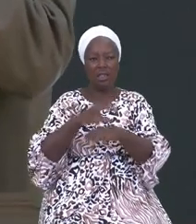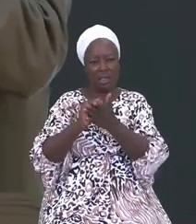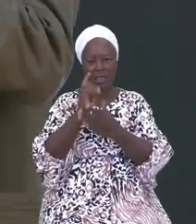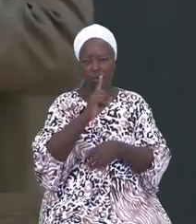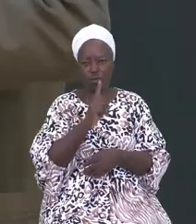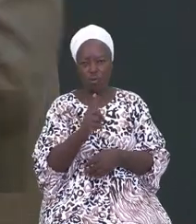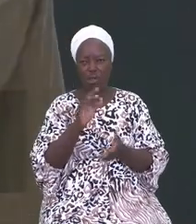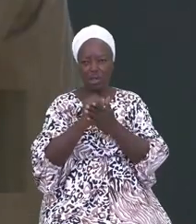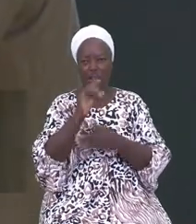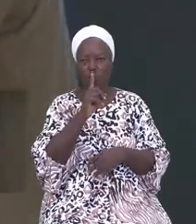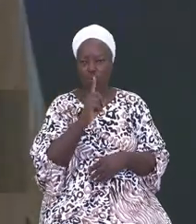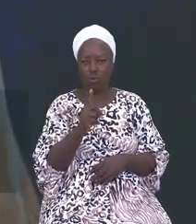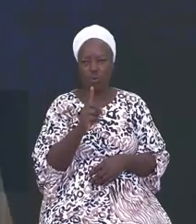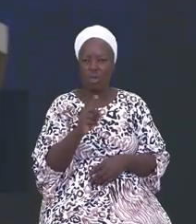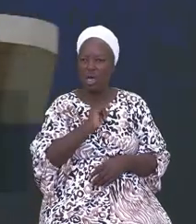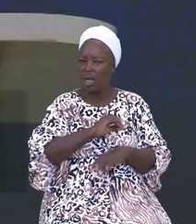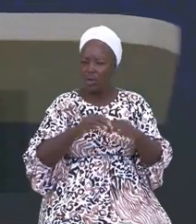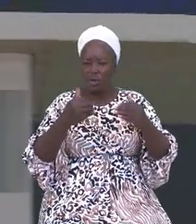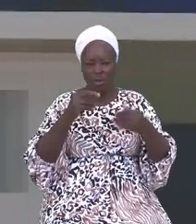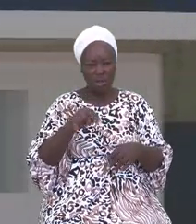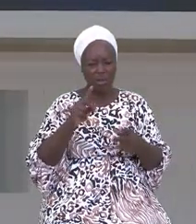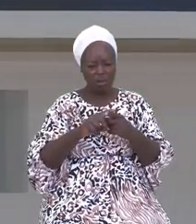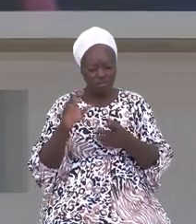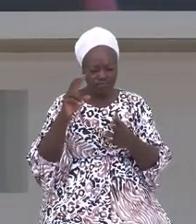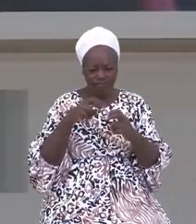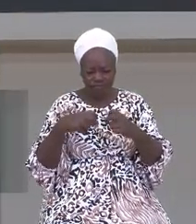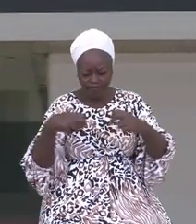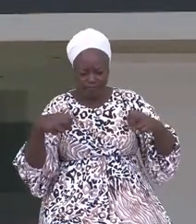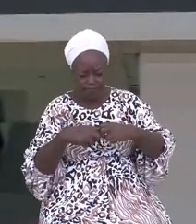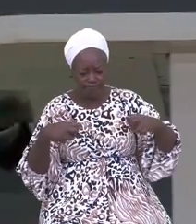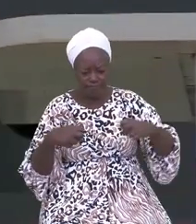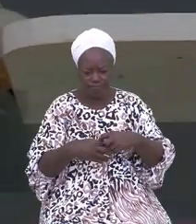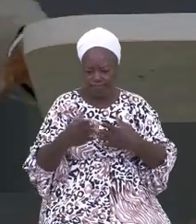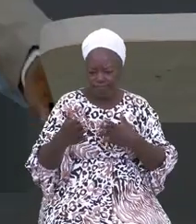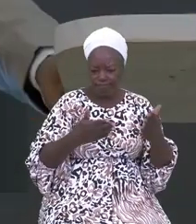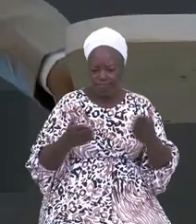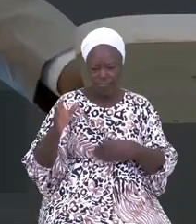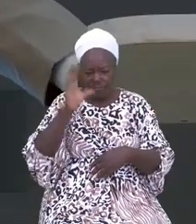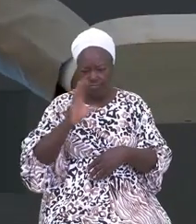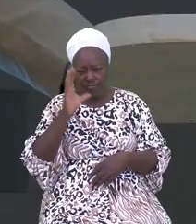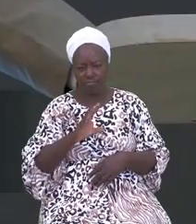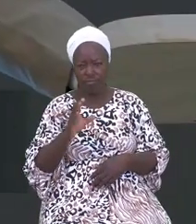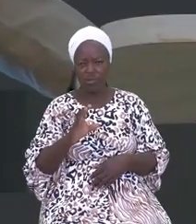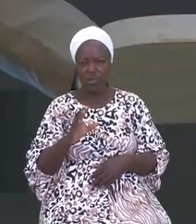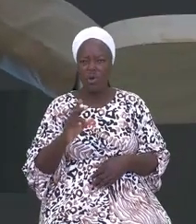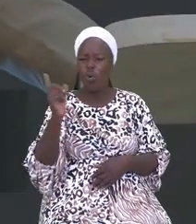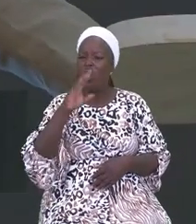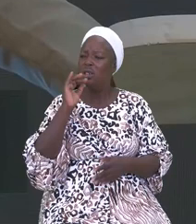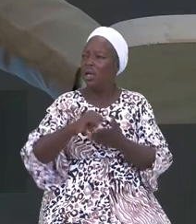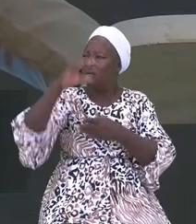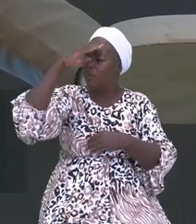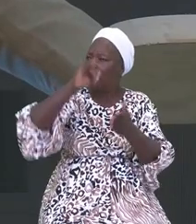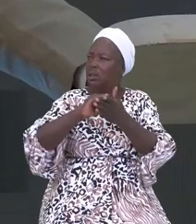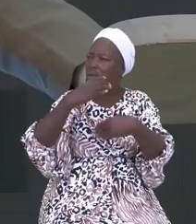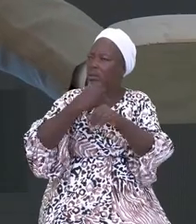fact. That's a fact. I don't need to search all around. I don't need to look for where is the man that created